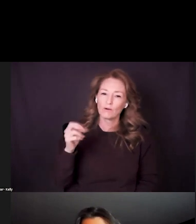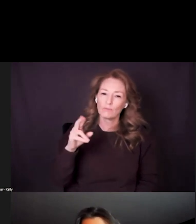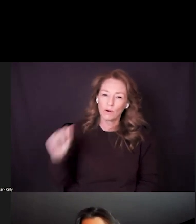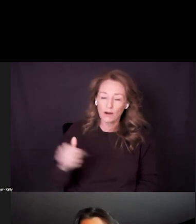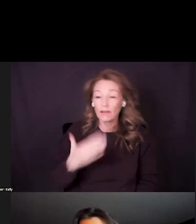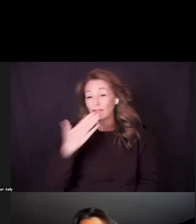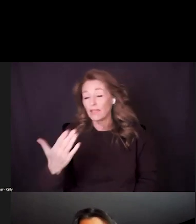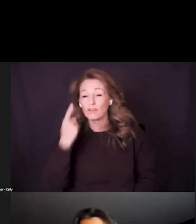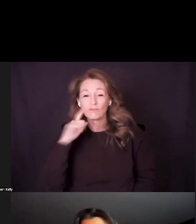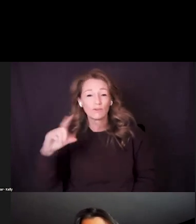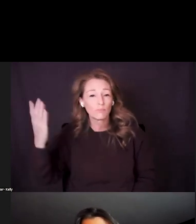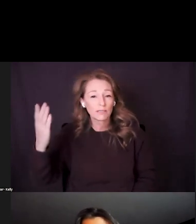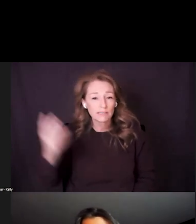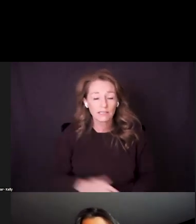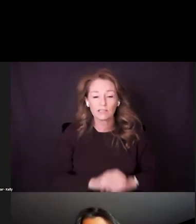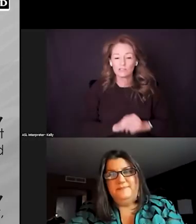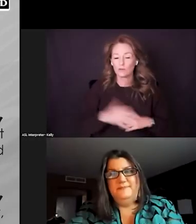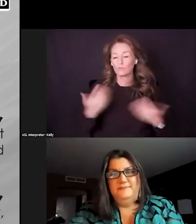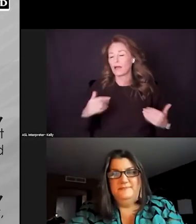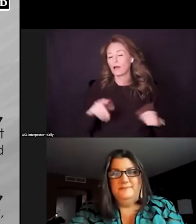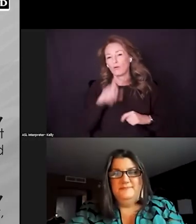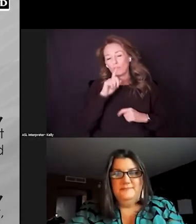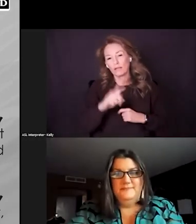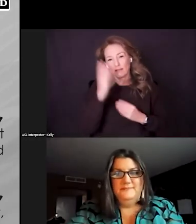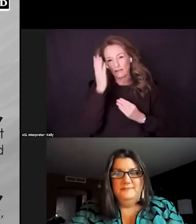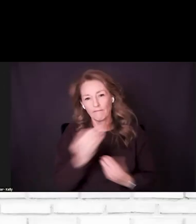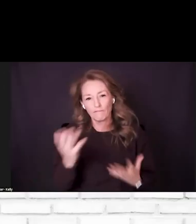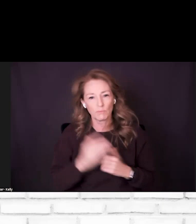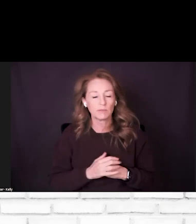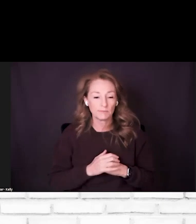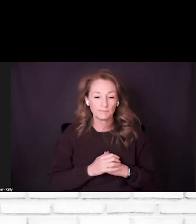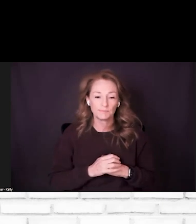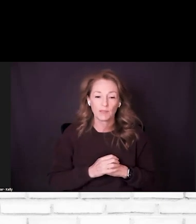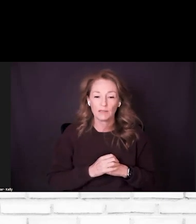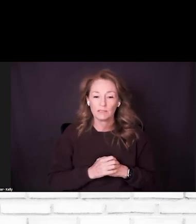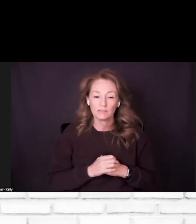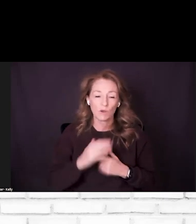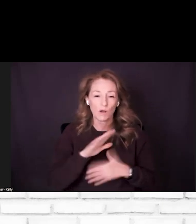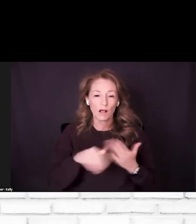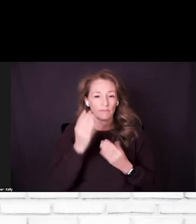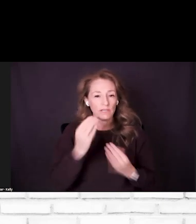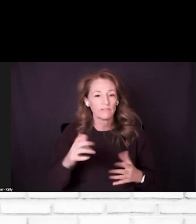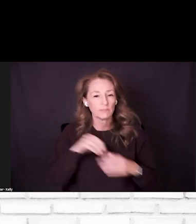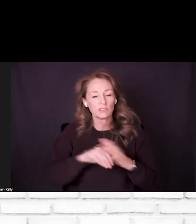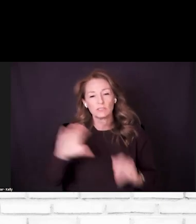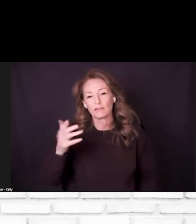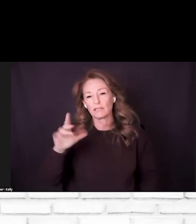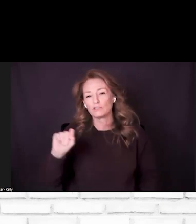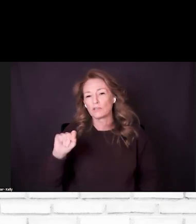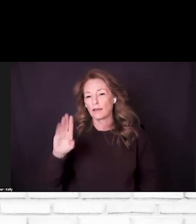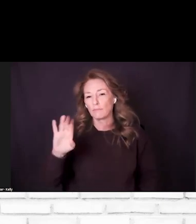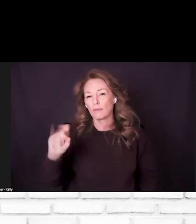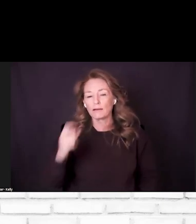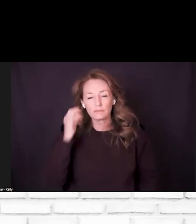was compelling. And we're really asking for people to take a look in the chat box, grab the linkages as you're able to, and we'll follow through with